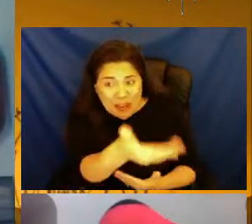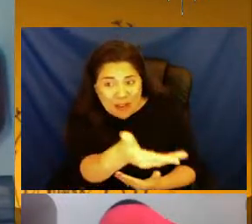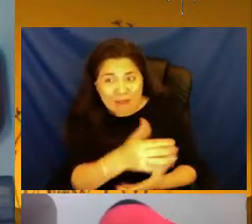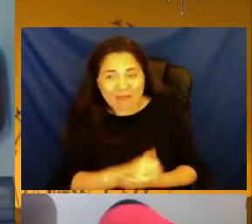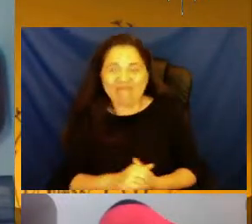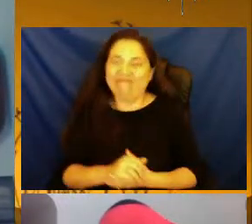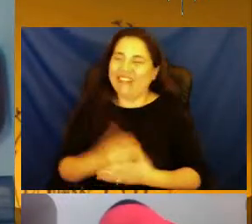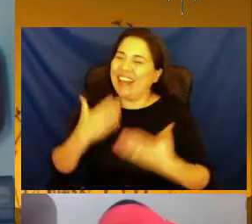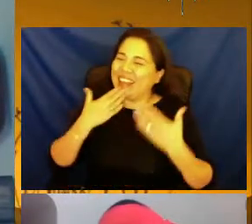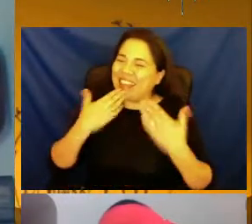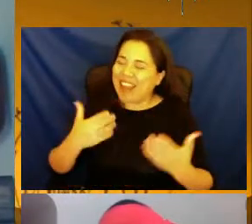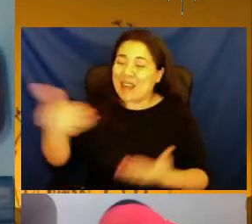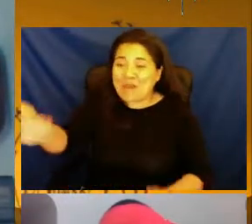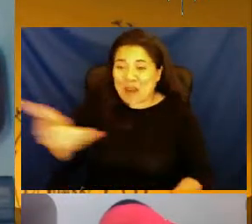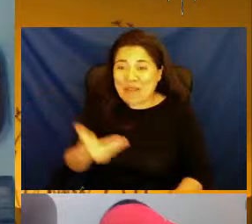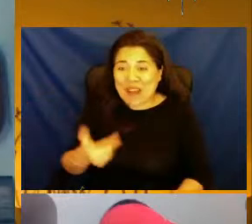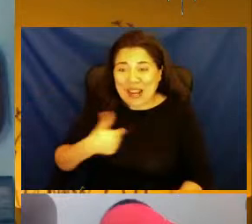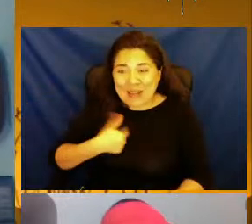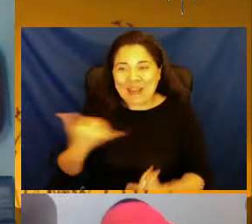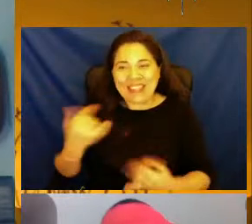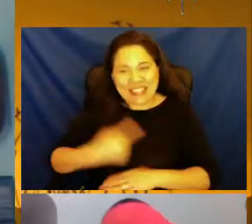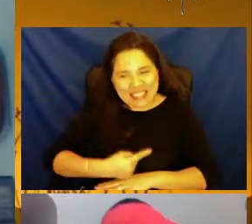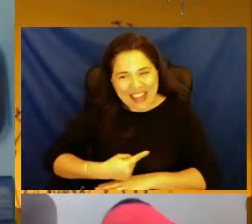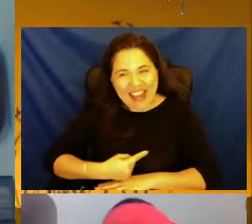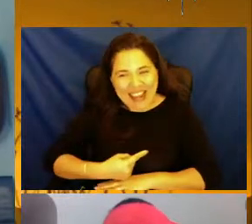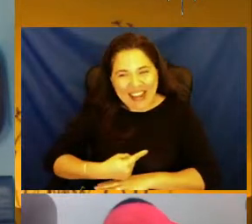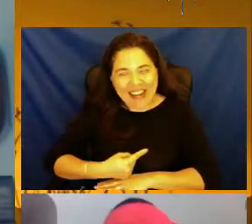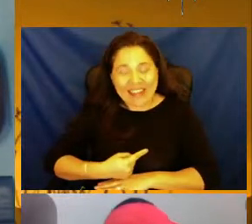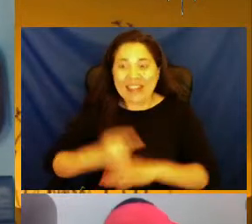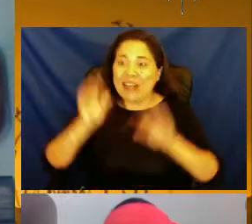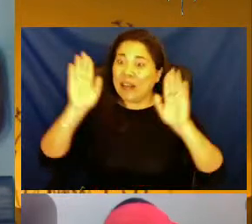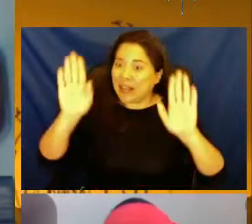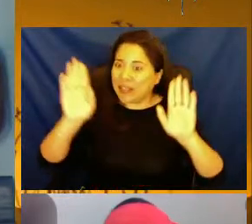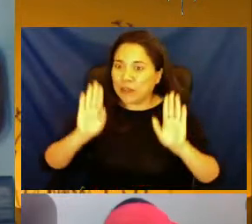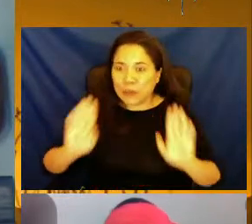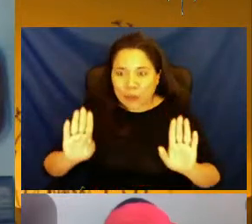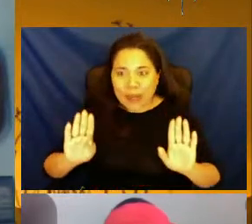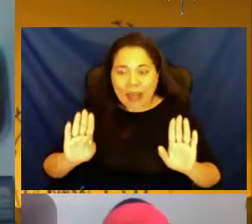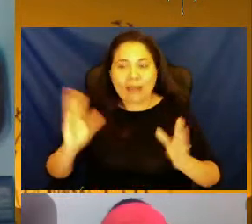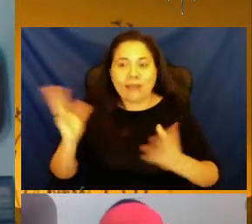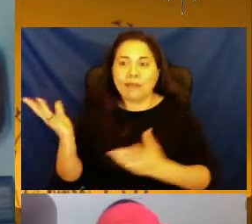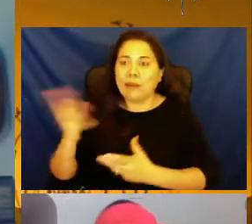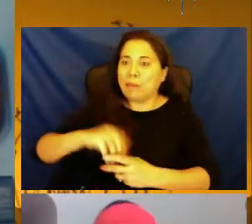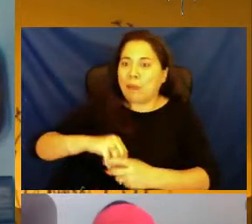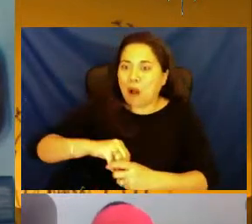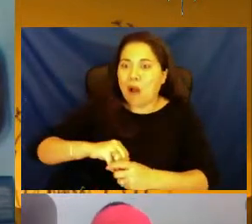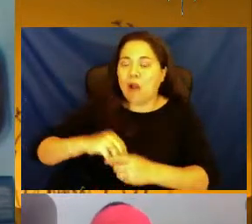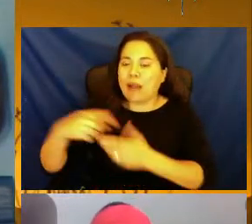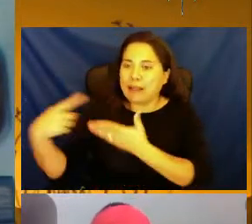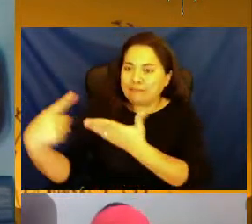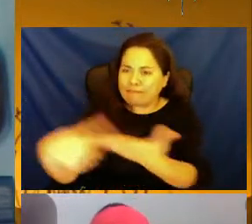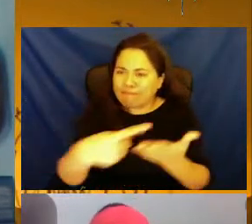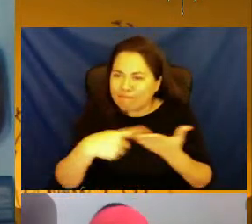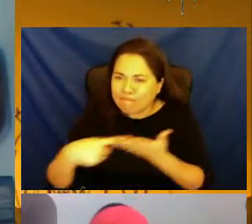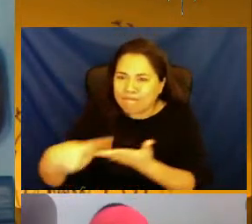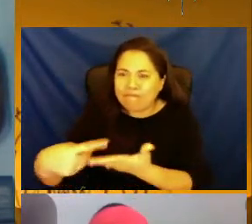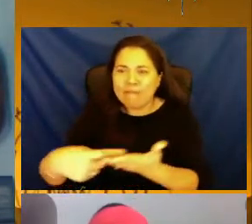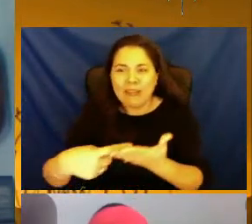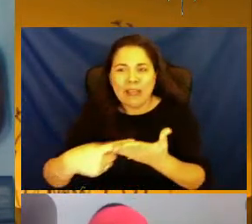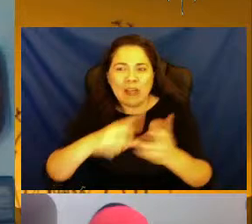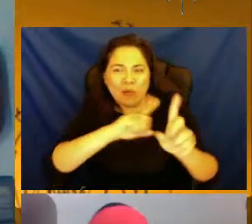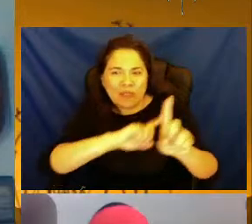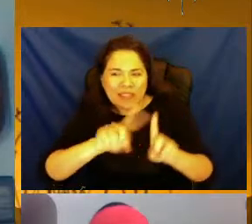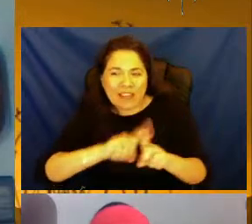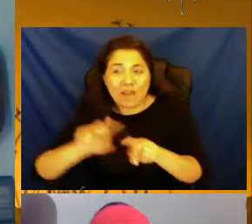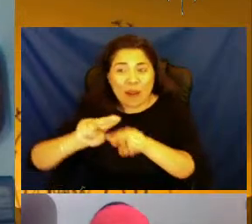Yeah, thank you for the invitation. This is great to be able to be in conversation with all the